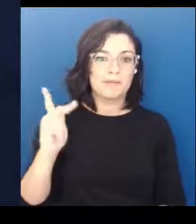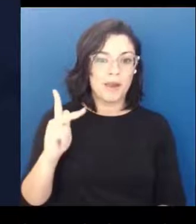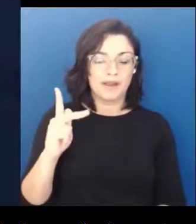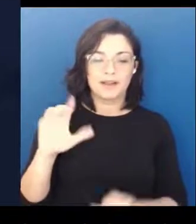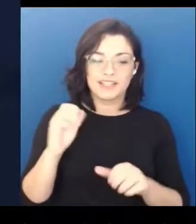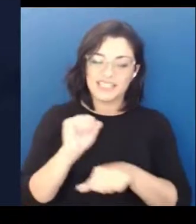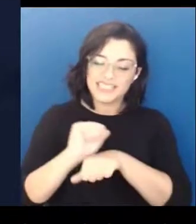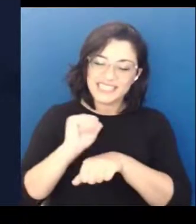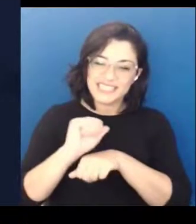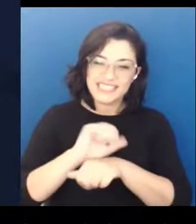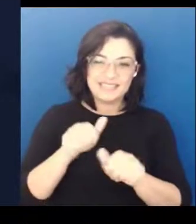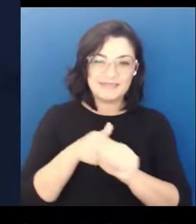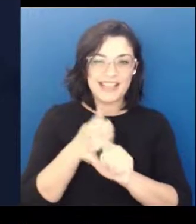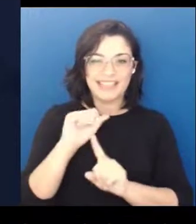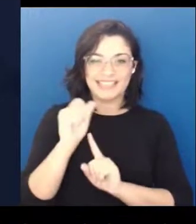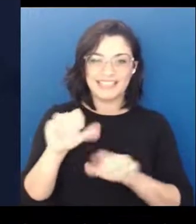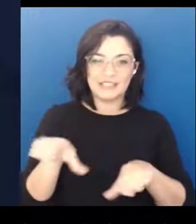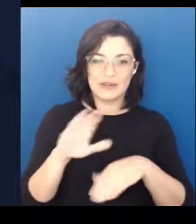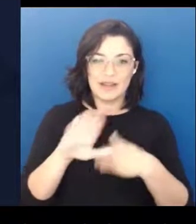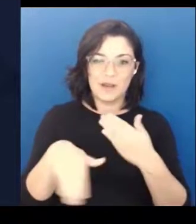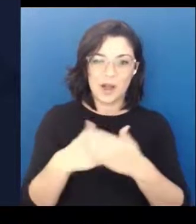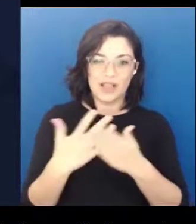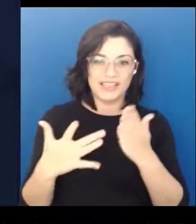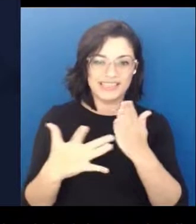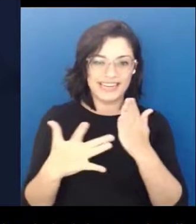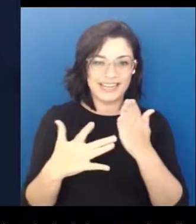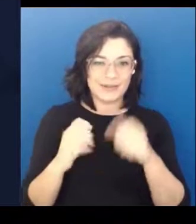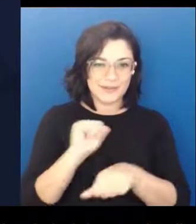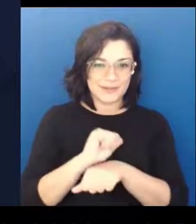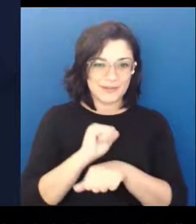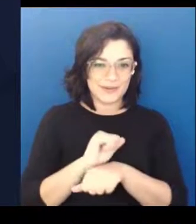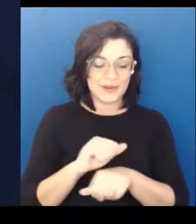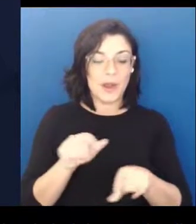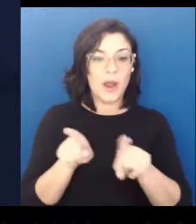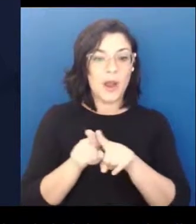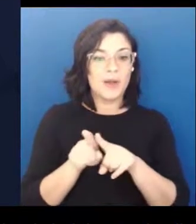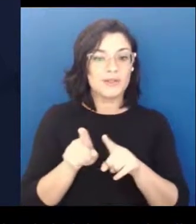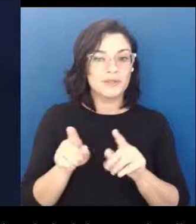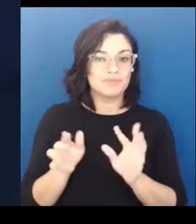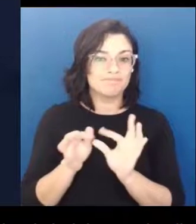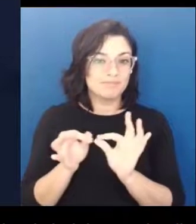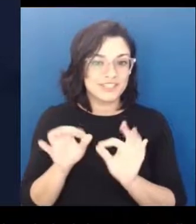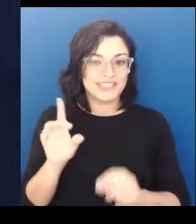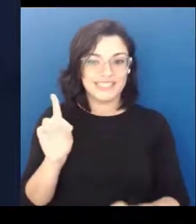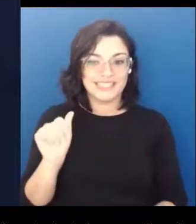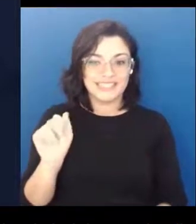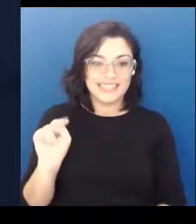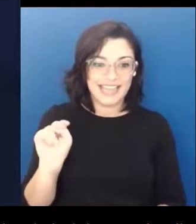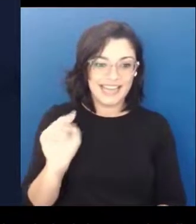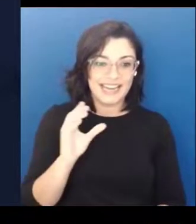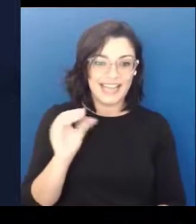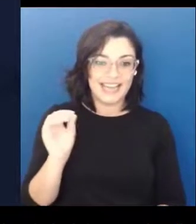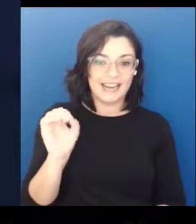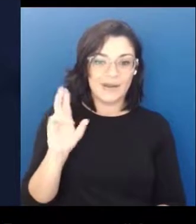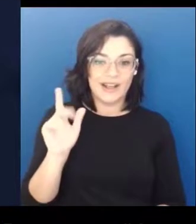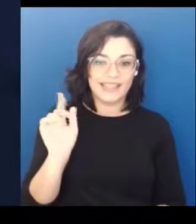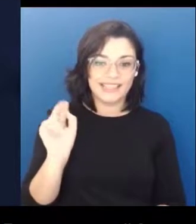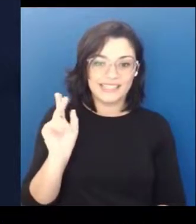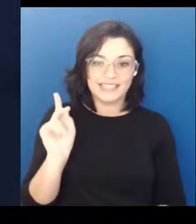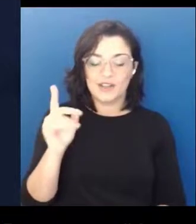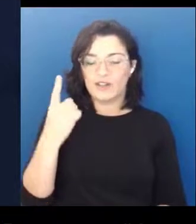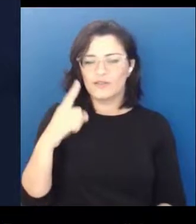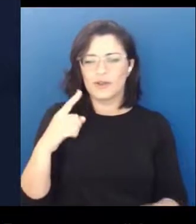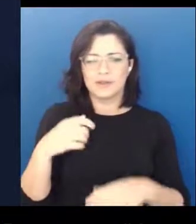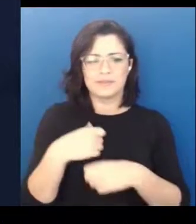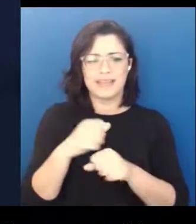to shout out to Dan Dexter and Orla Pearson as well for creating this award-winning platform and making it easy